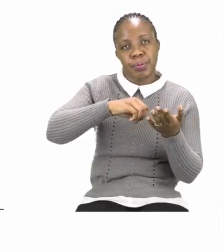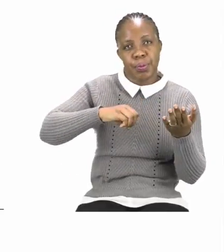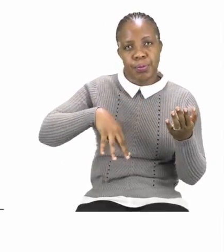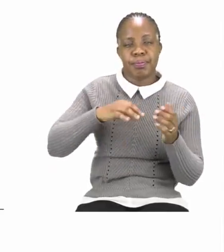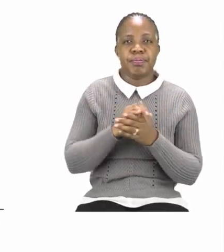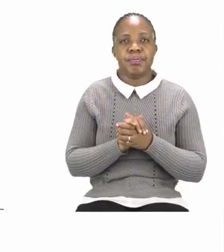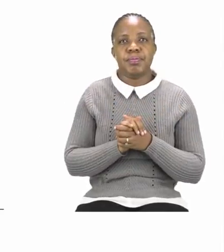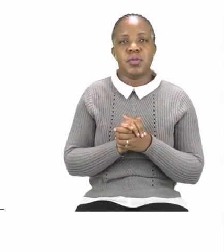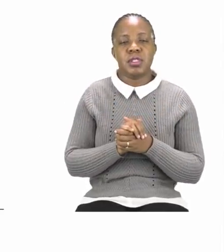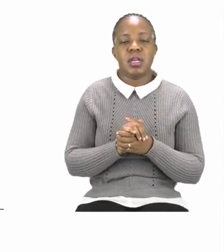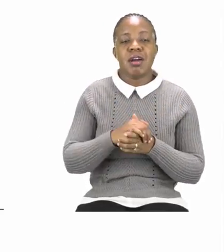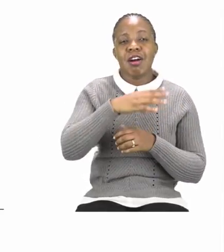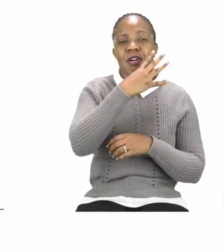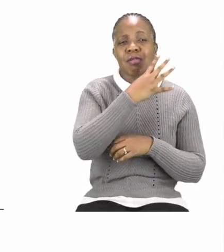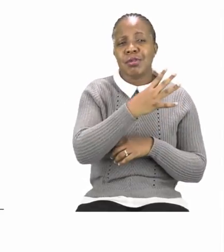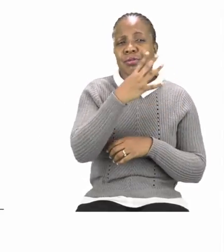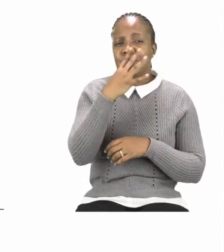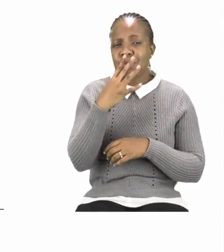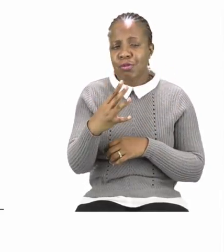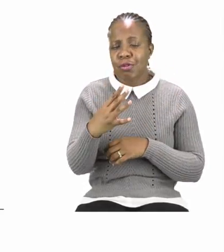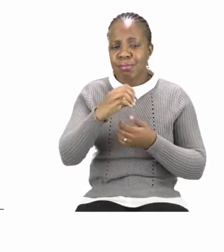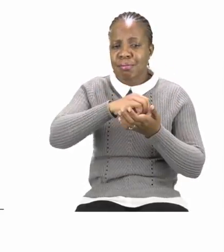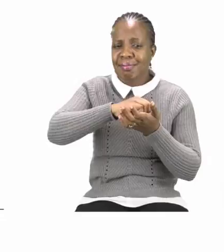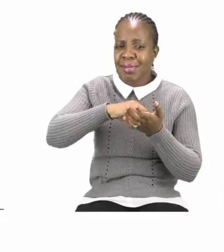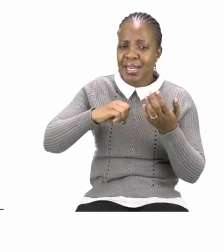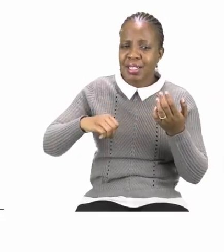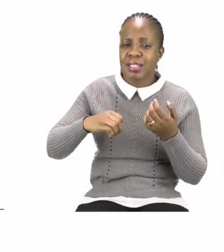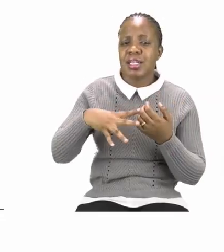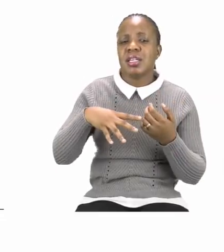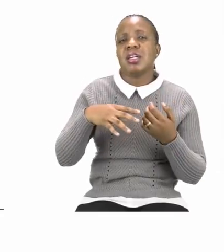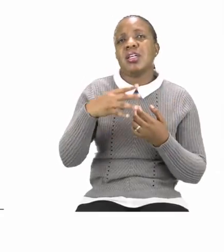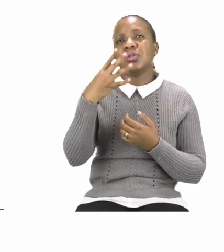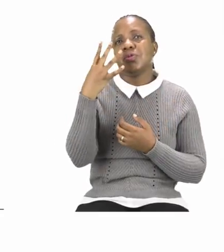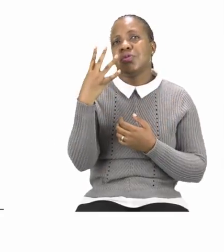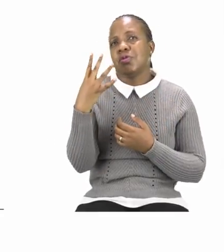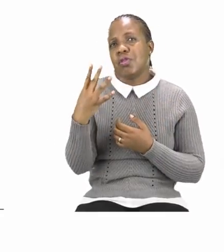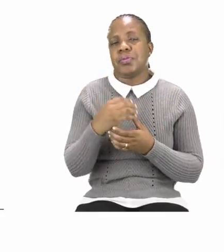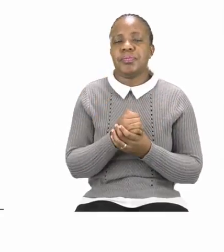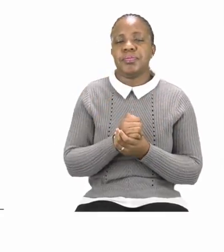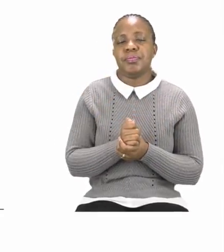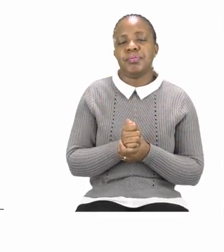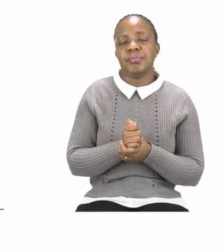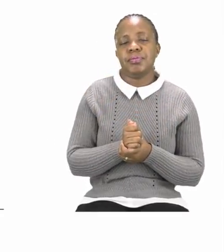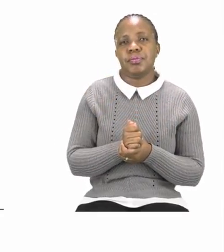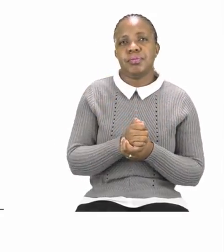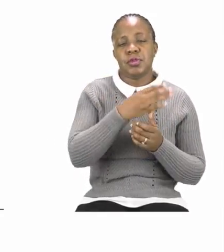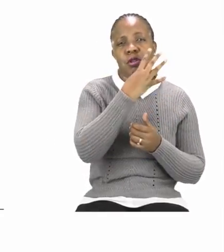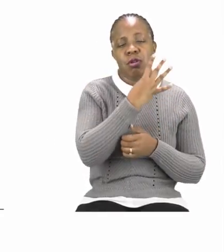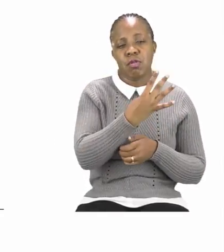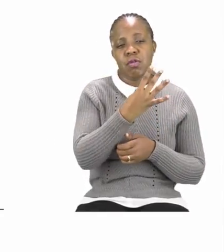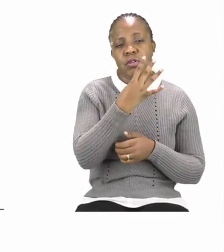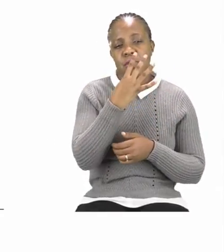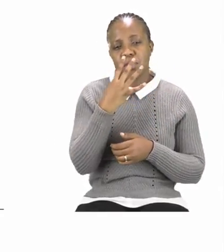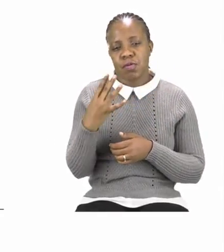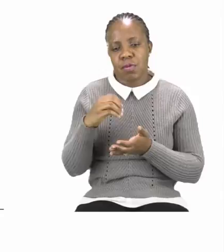number 44. And how many are we going to take away? We are going to take away